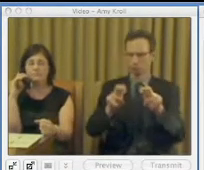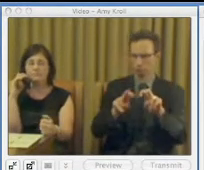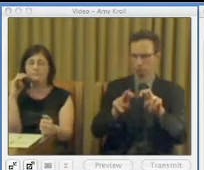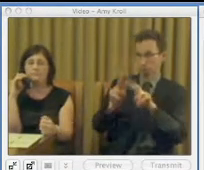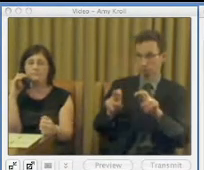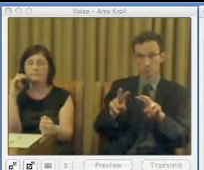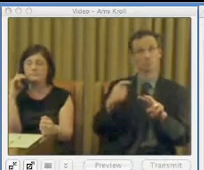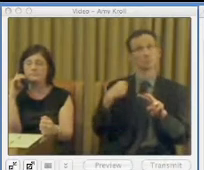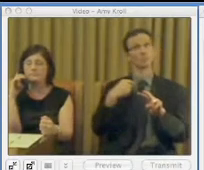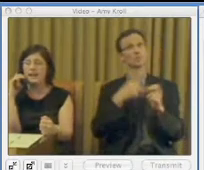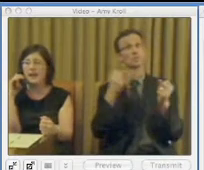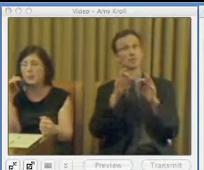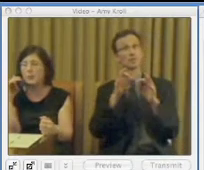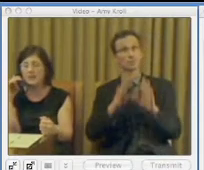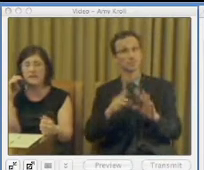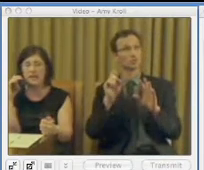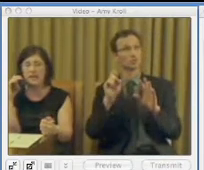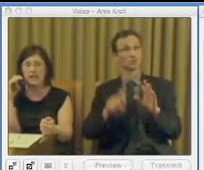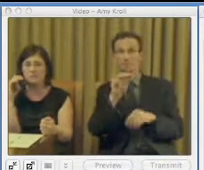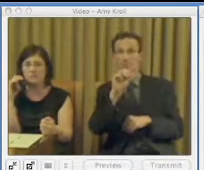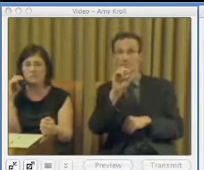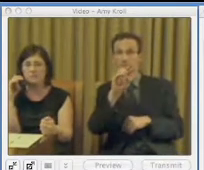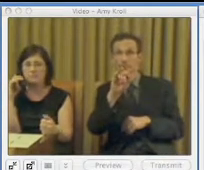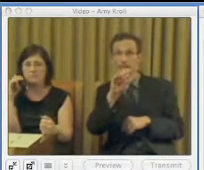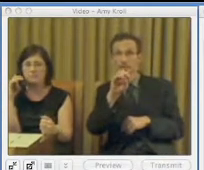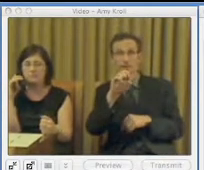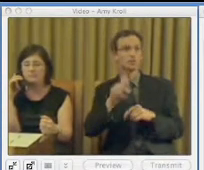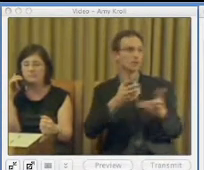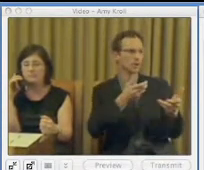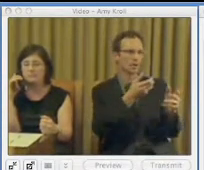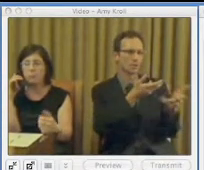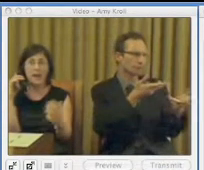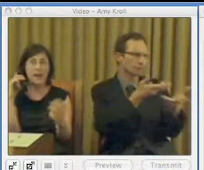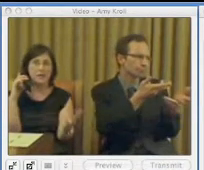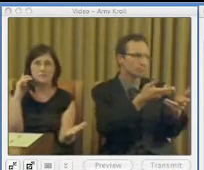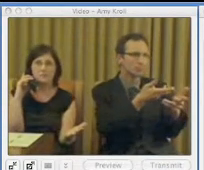do we mediate? How do we mediate?